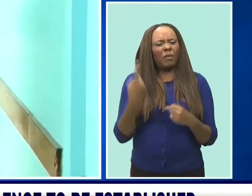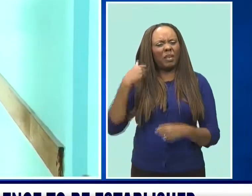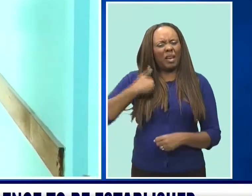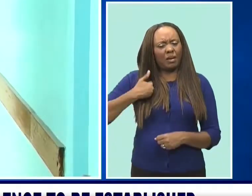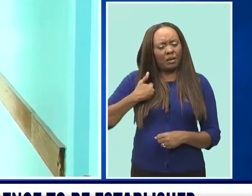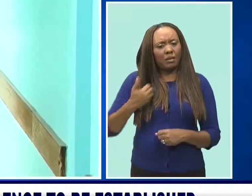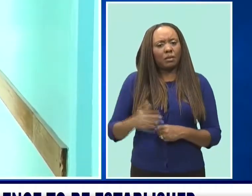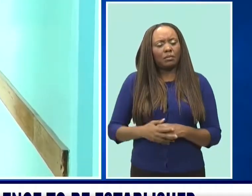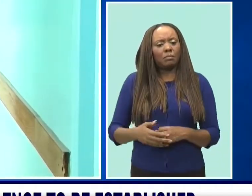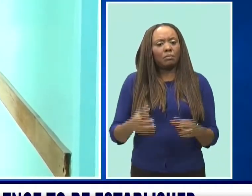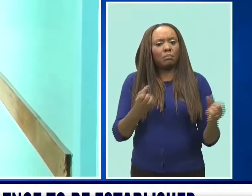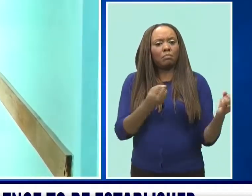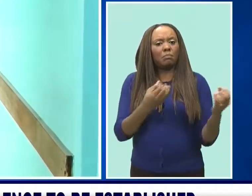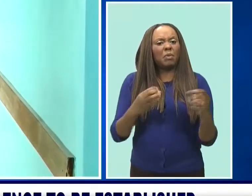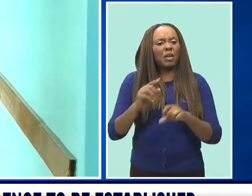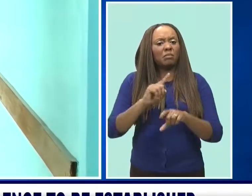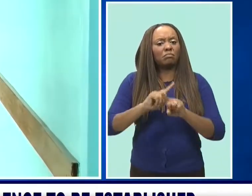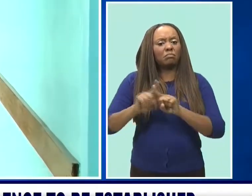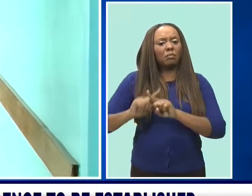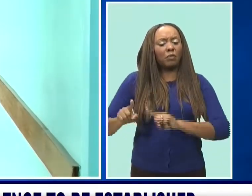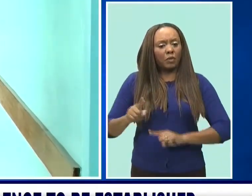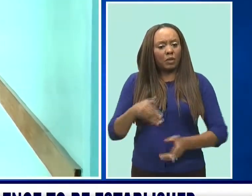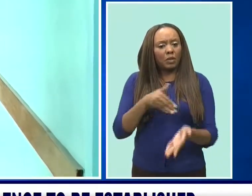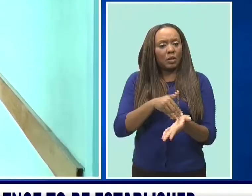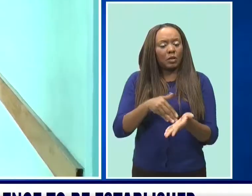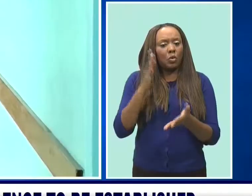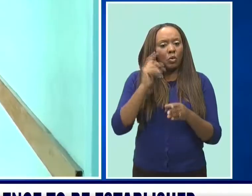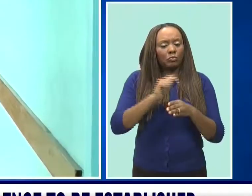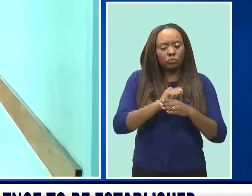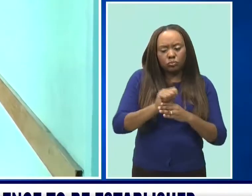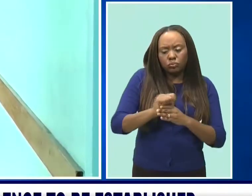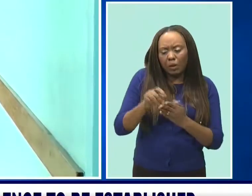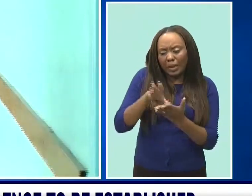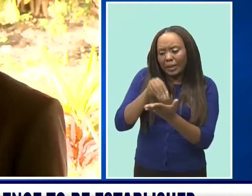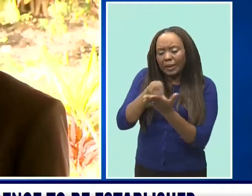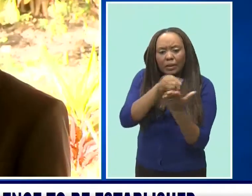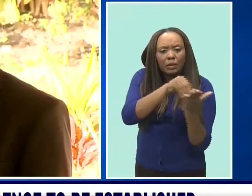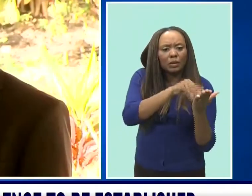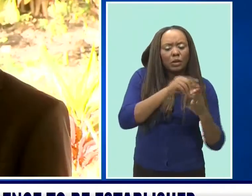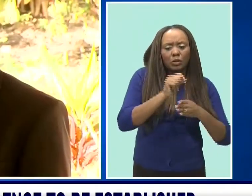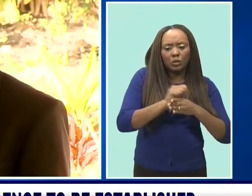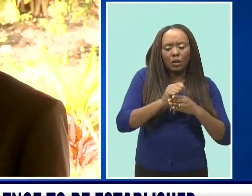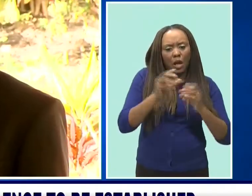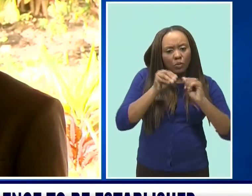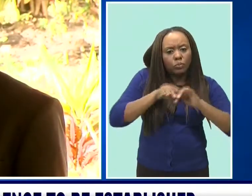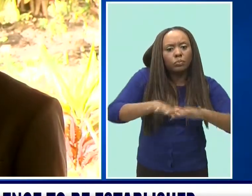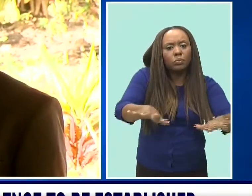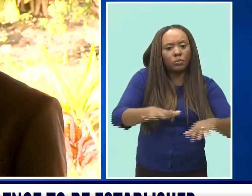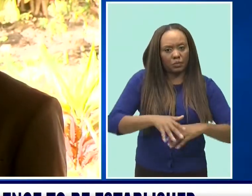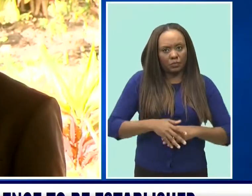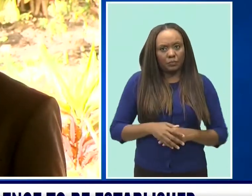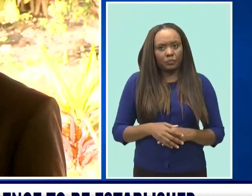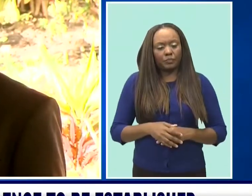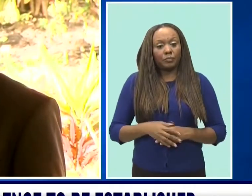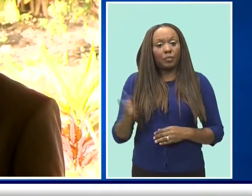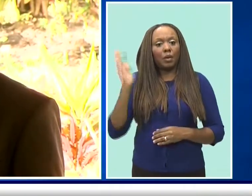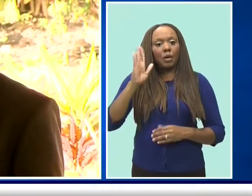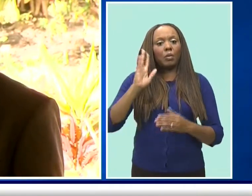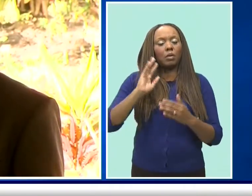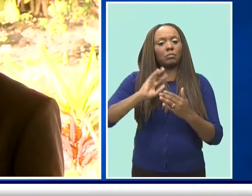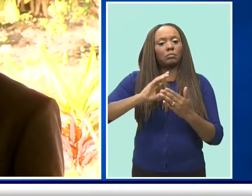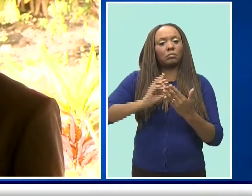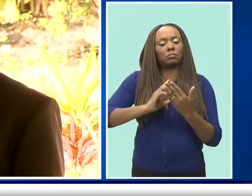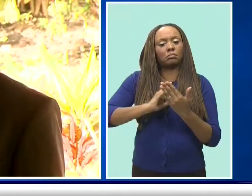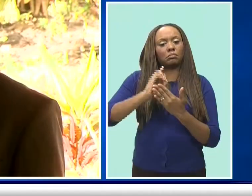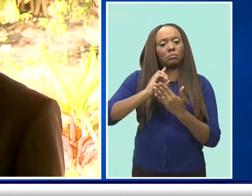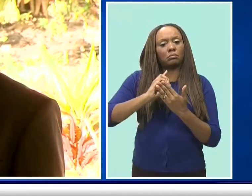of medical professionals will be trained and redeployed across the country's health system. The program will develop a specialist nursing